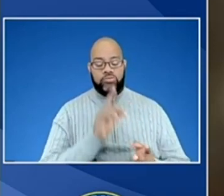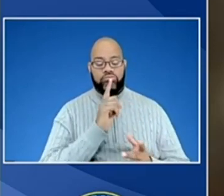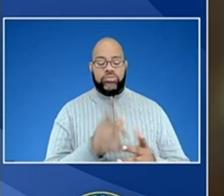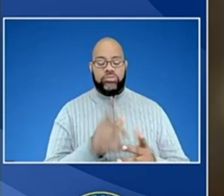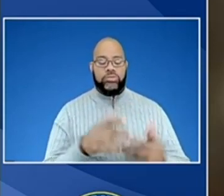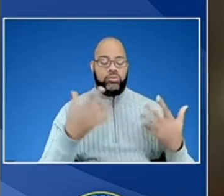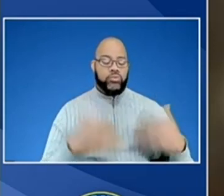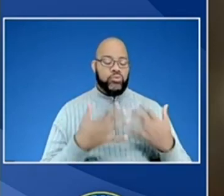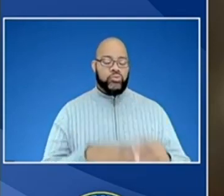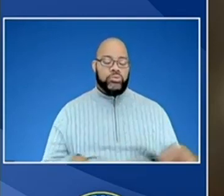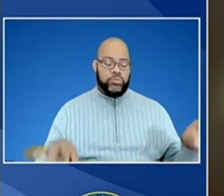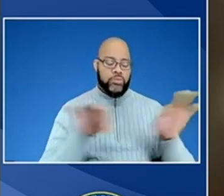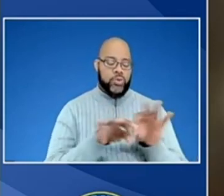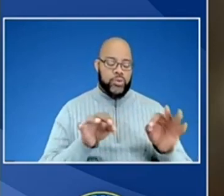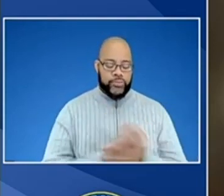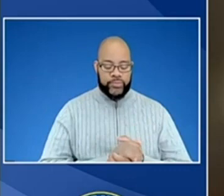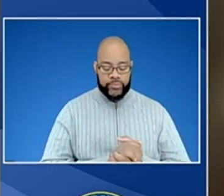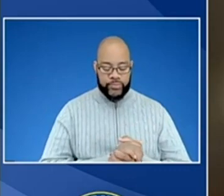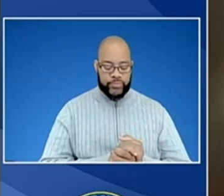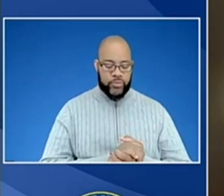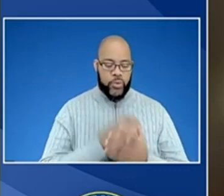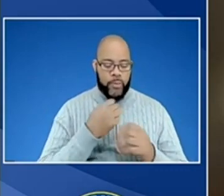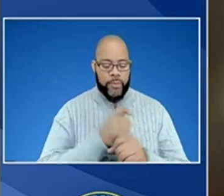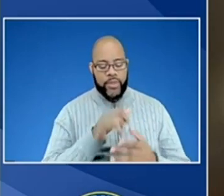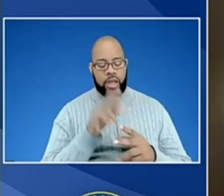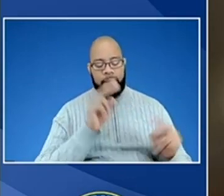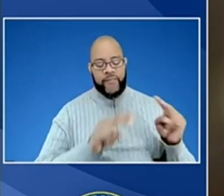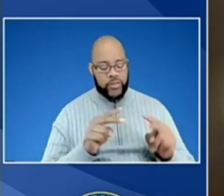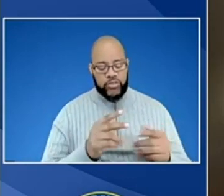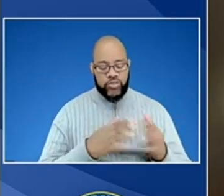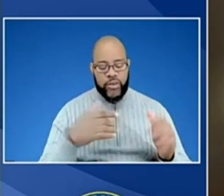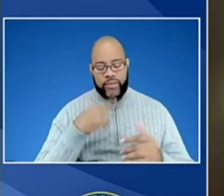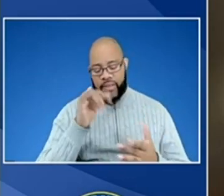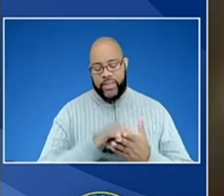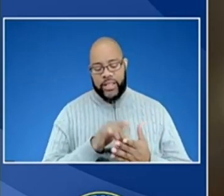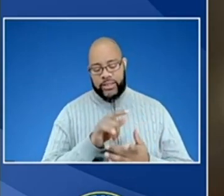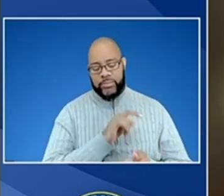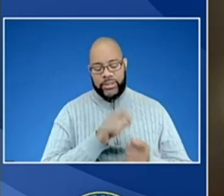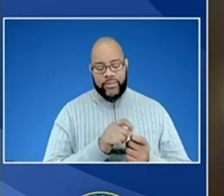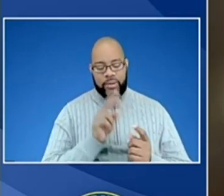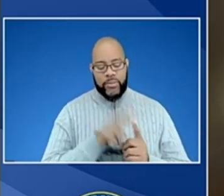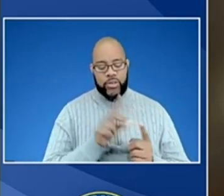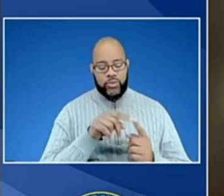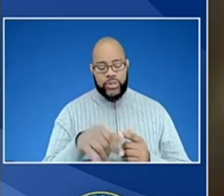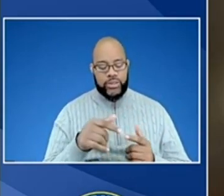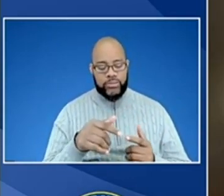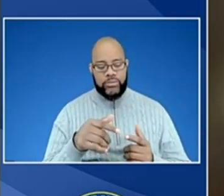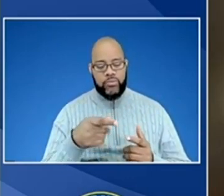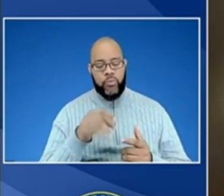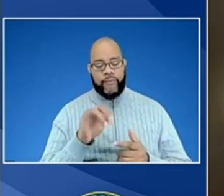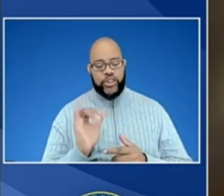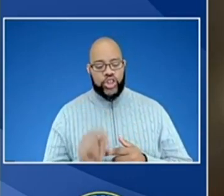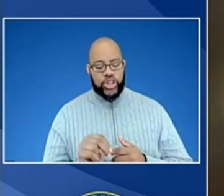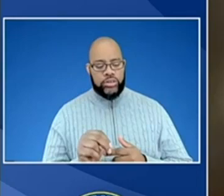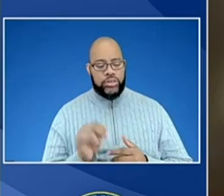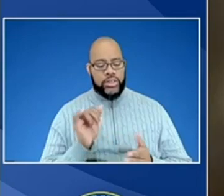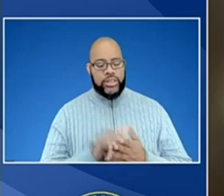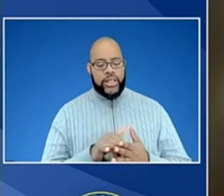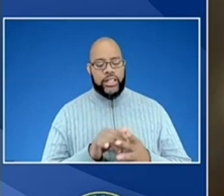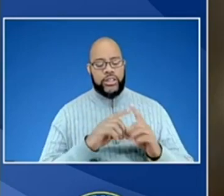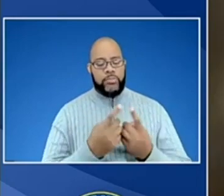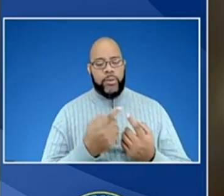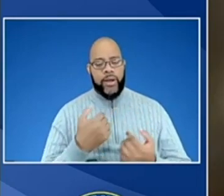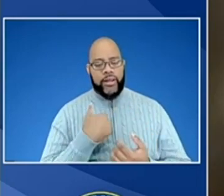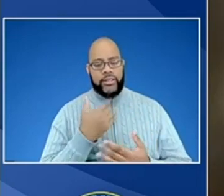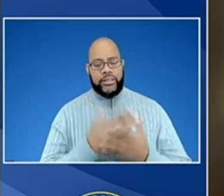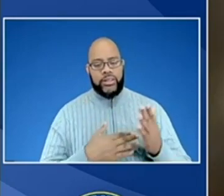incredibly important. So just want to make that observation. Generally, I think that's particularly applicable to this provision, but again, it sounds like the department has